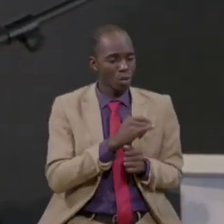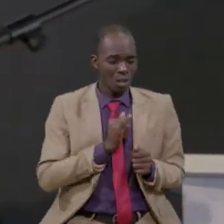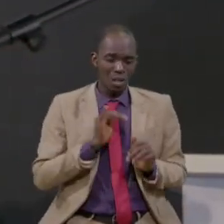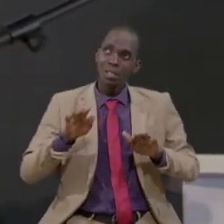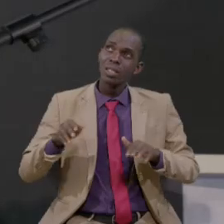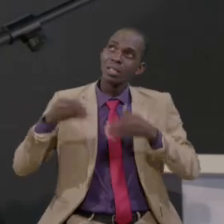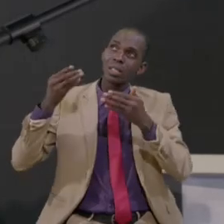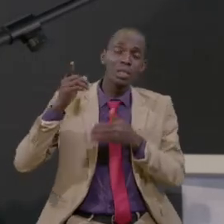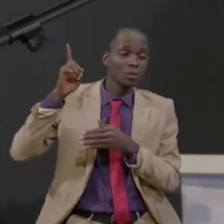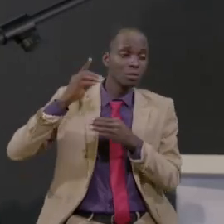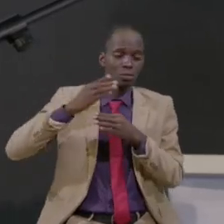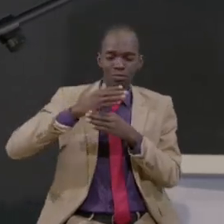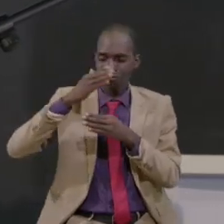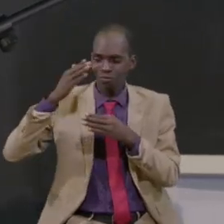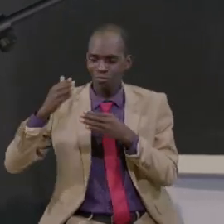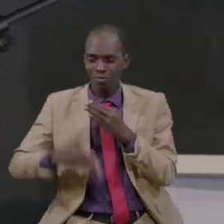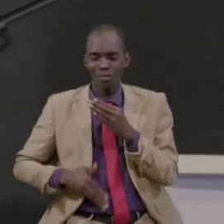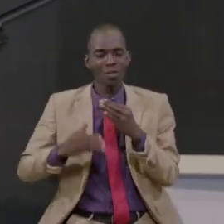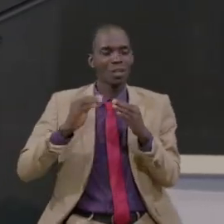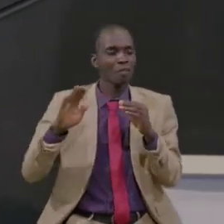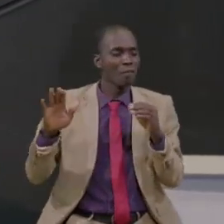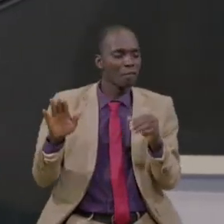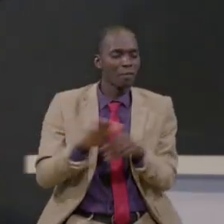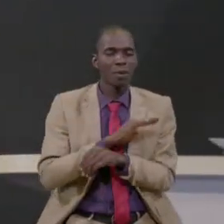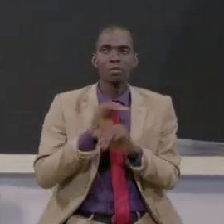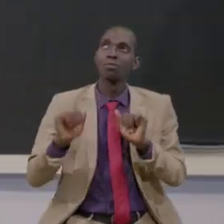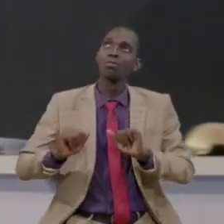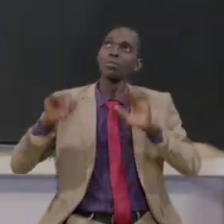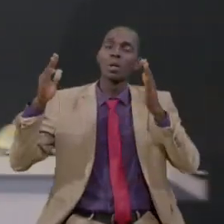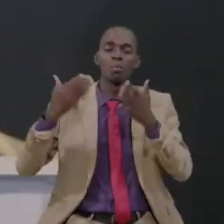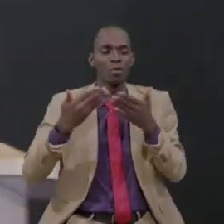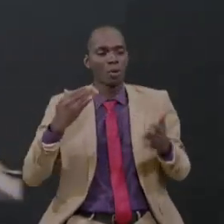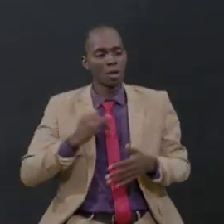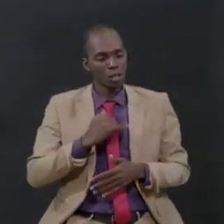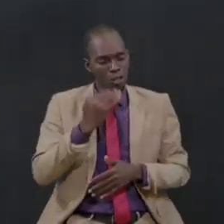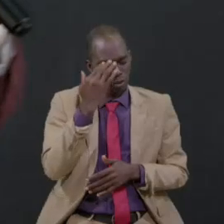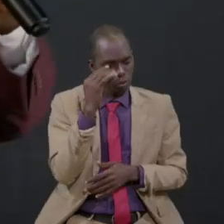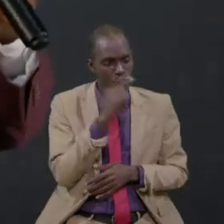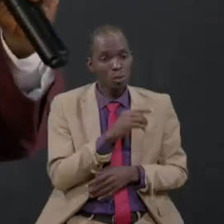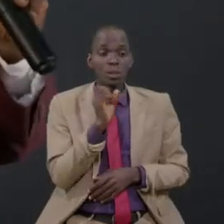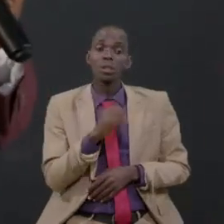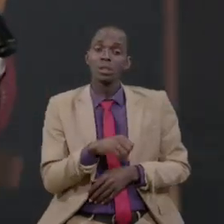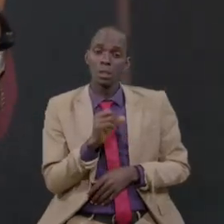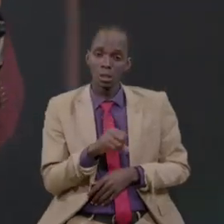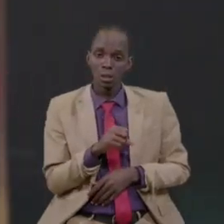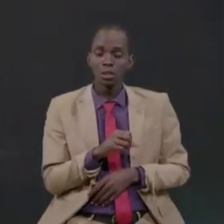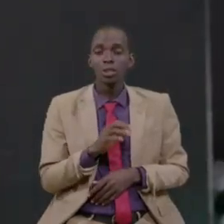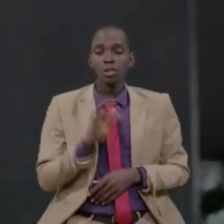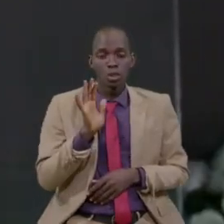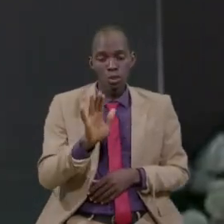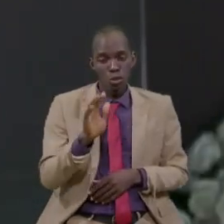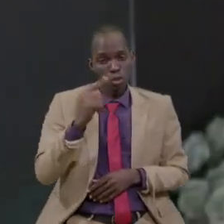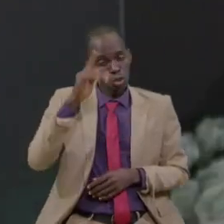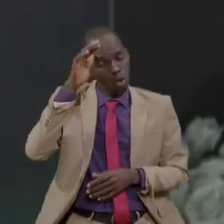allegiance, absolute surrender before you came in. Yes, the husband will love the wife, but not to